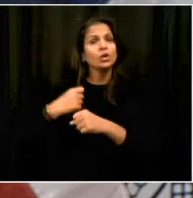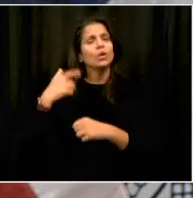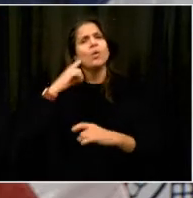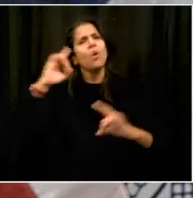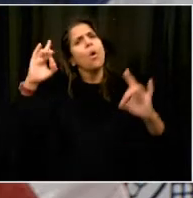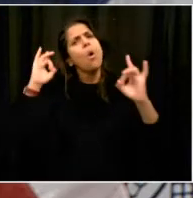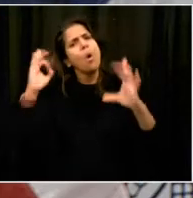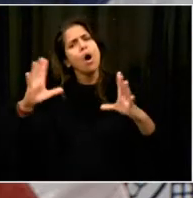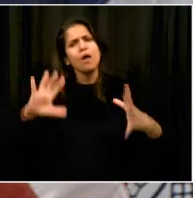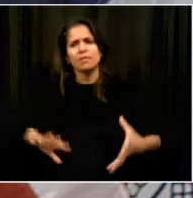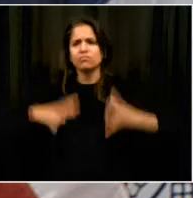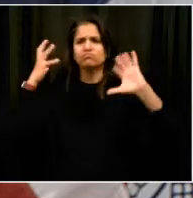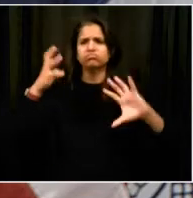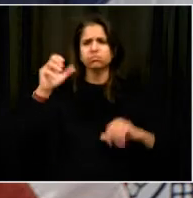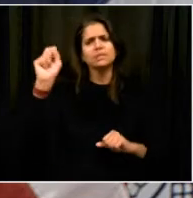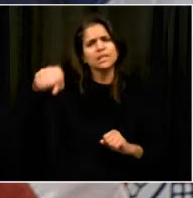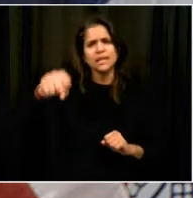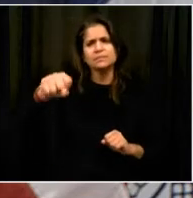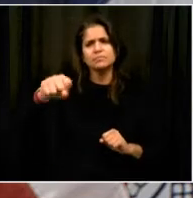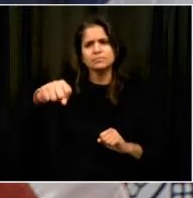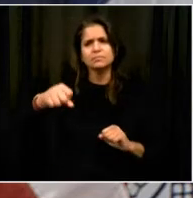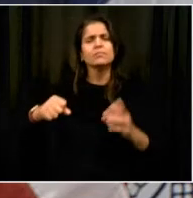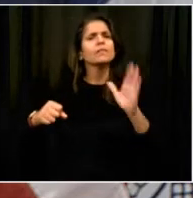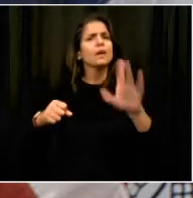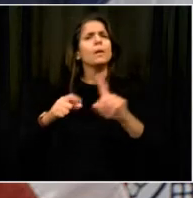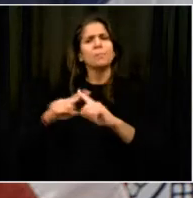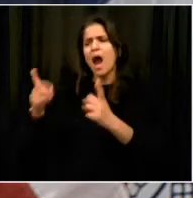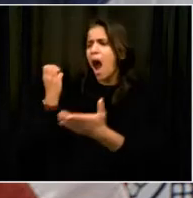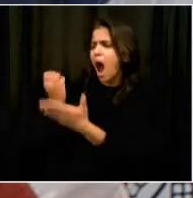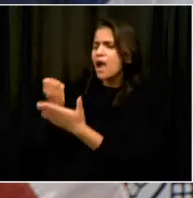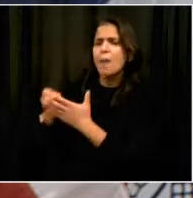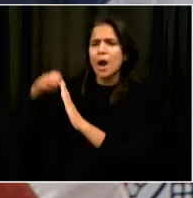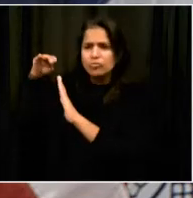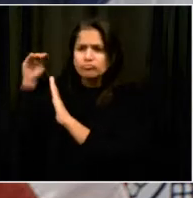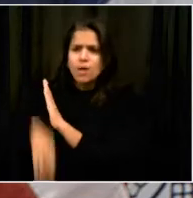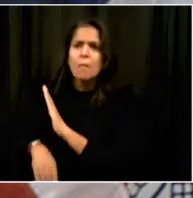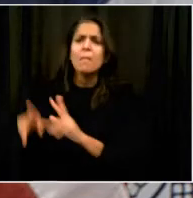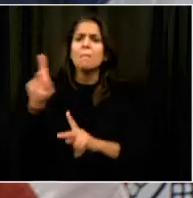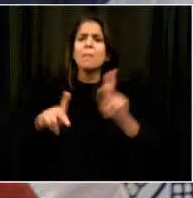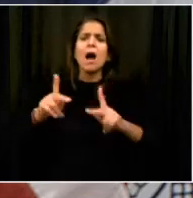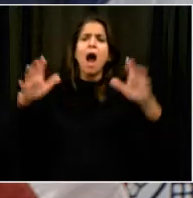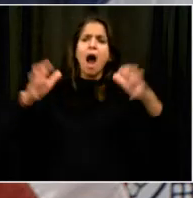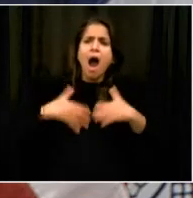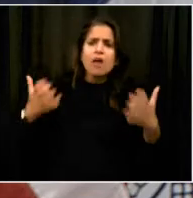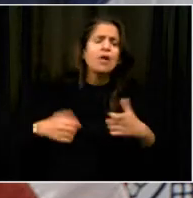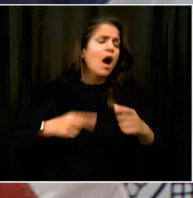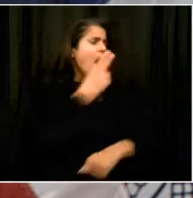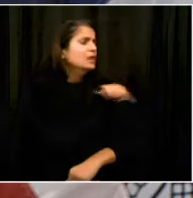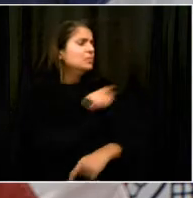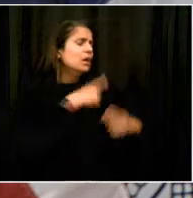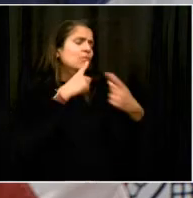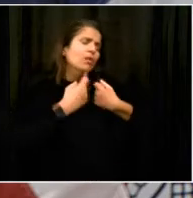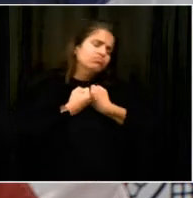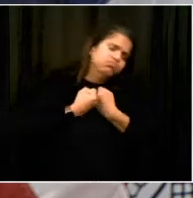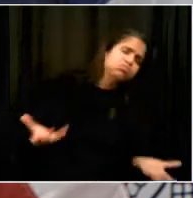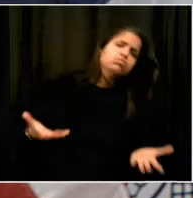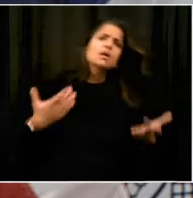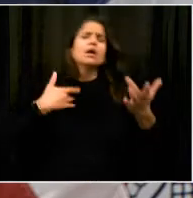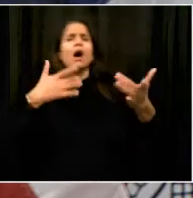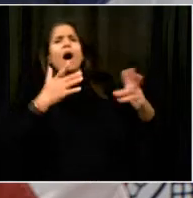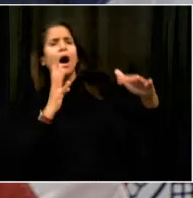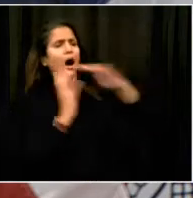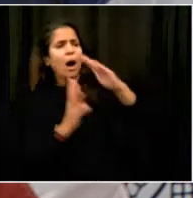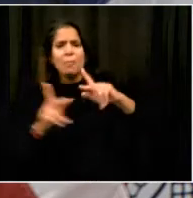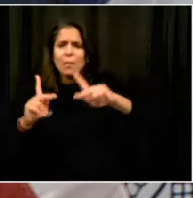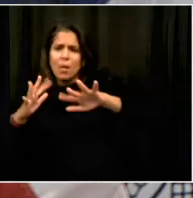dying, hospitals overwhelmed, economy shut down, schools shut down, houses of worship shut down, society